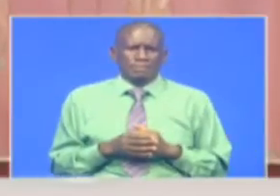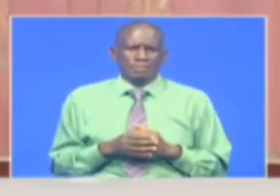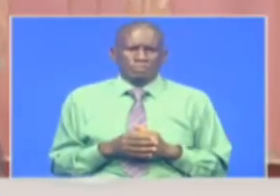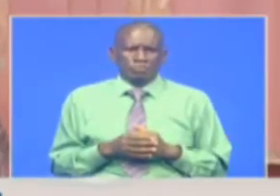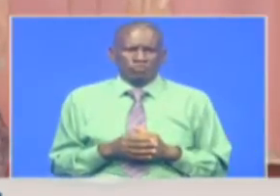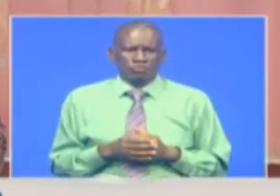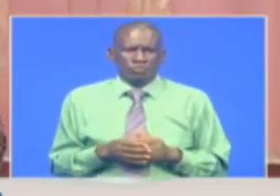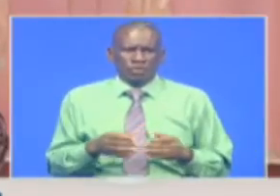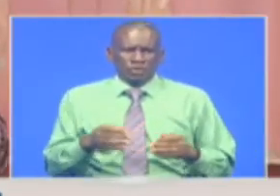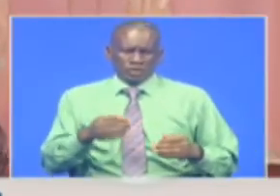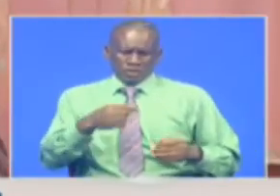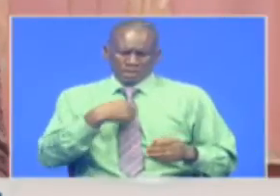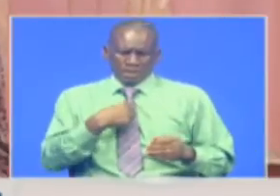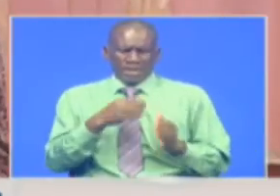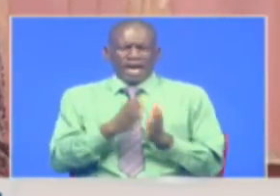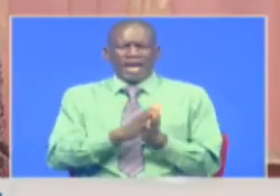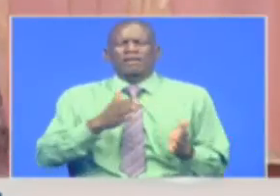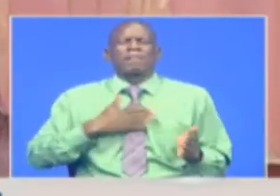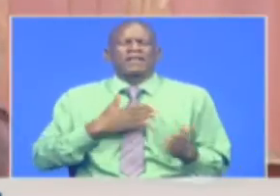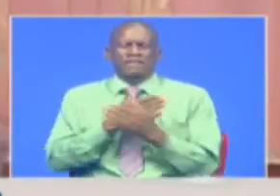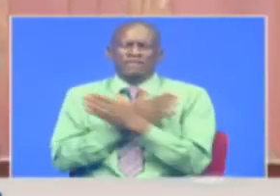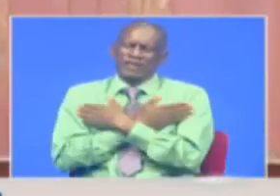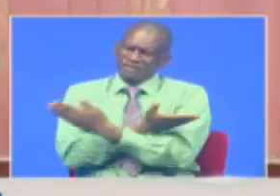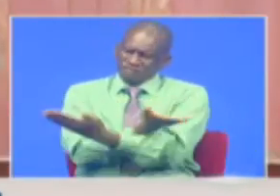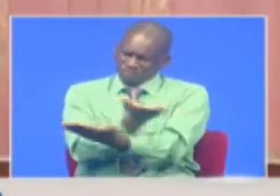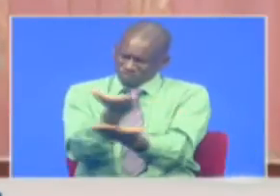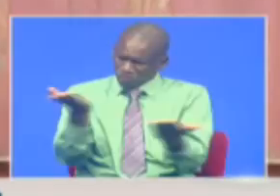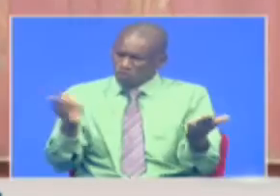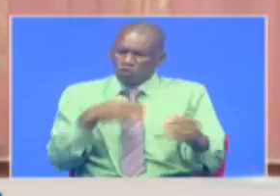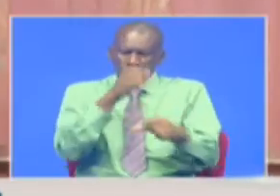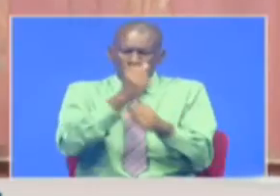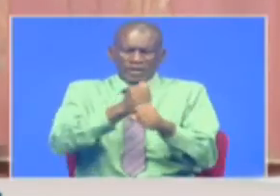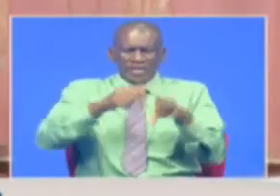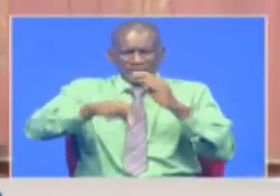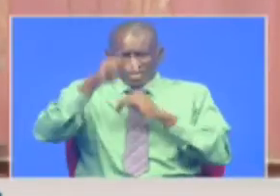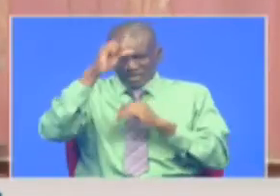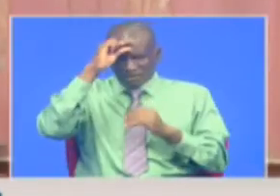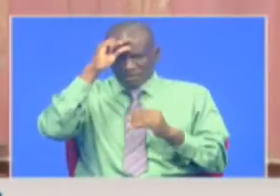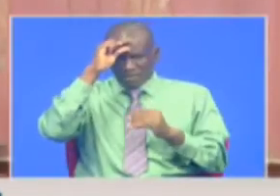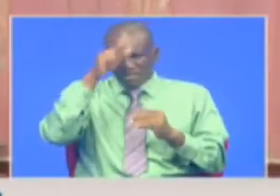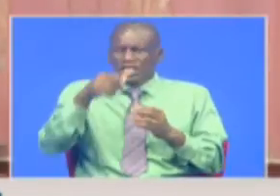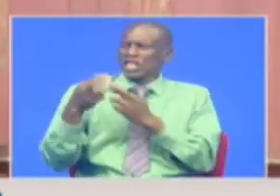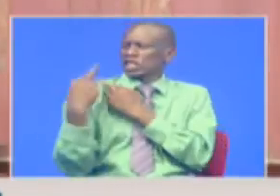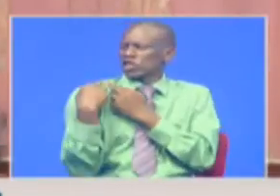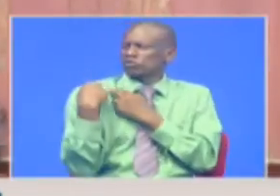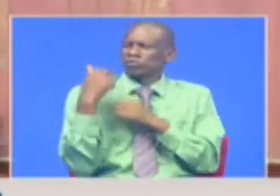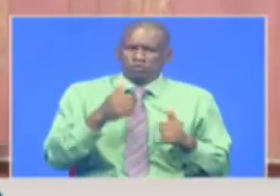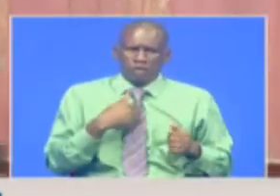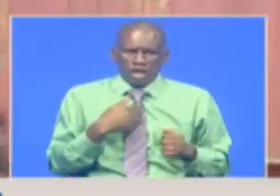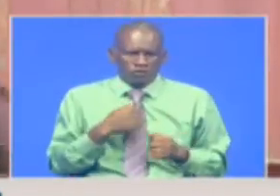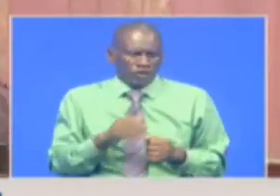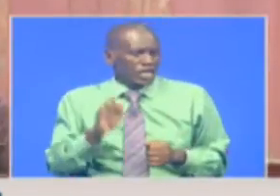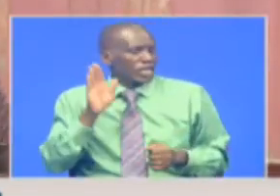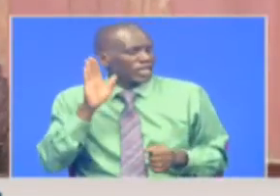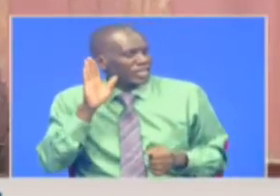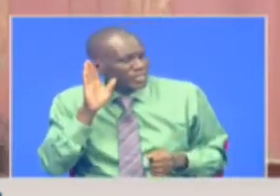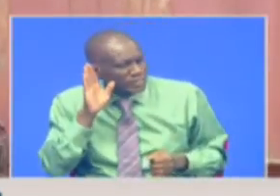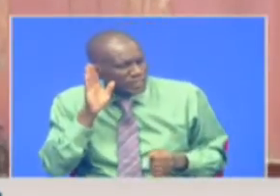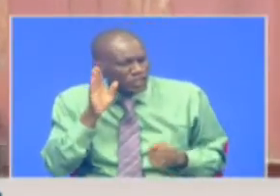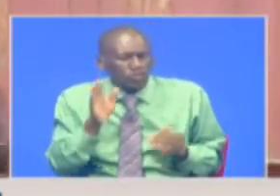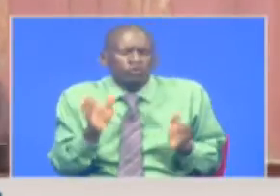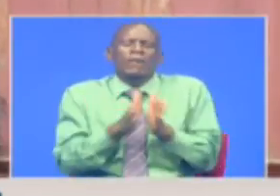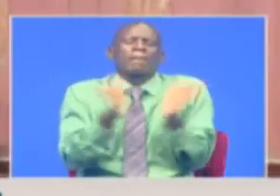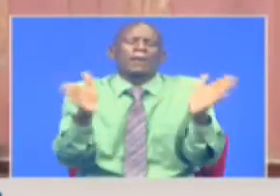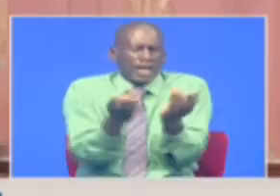Na kwangu na kwa wenzangu ambao tuko ndani ya serikali, jukumu letu ni kusikiza wananchi wetu na kutatua shida